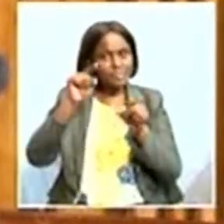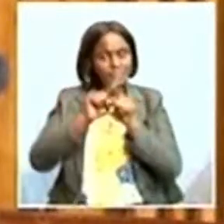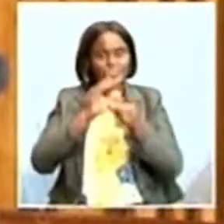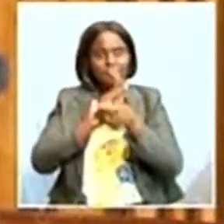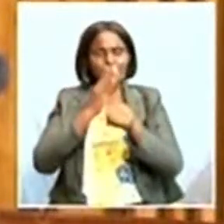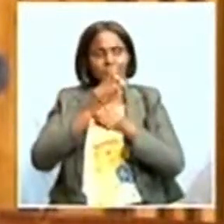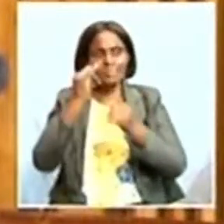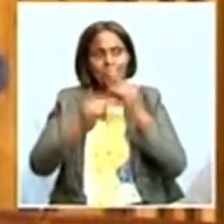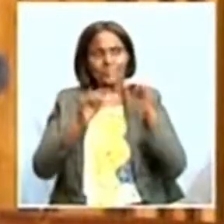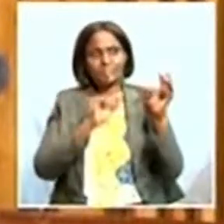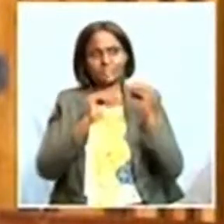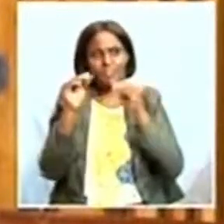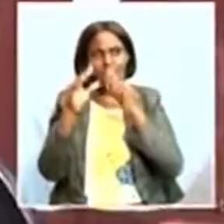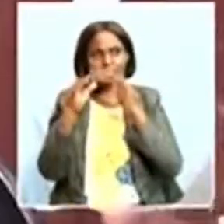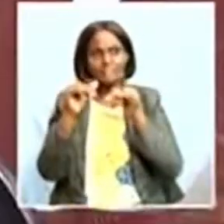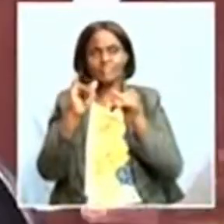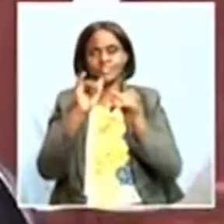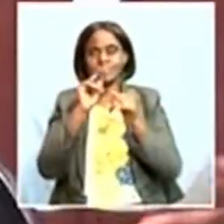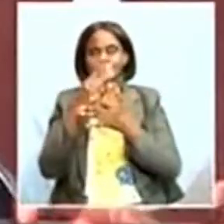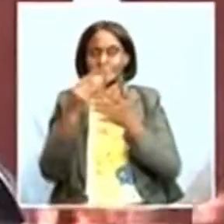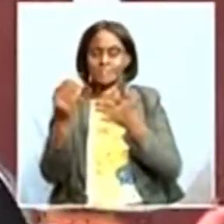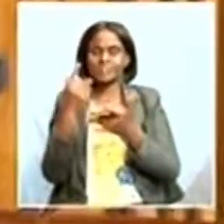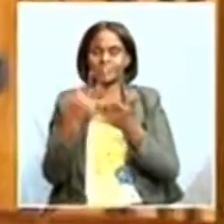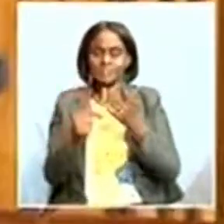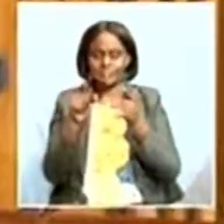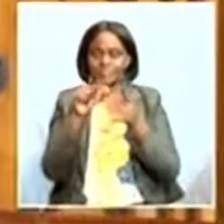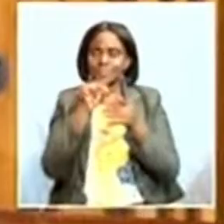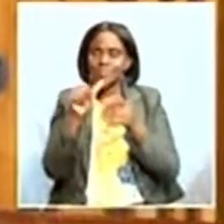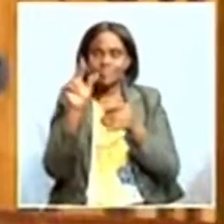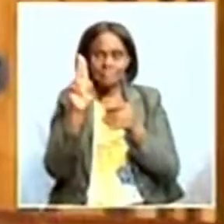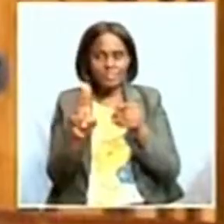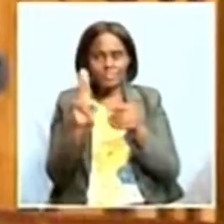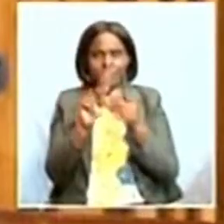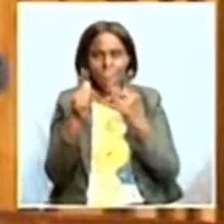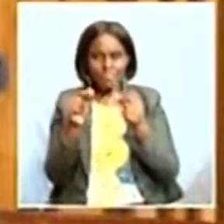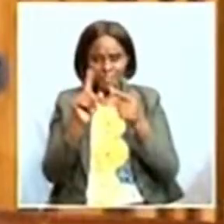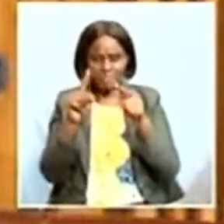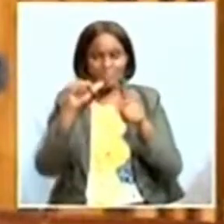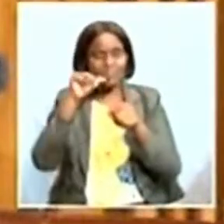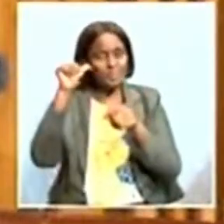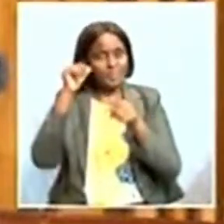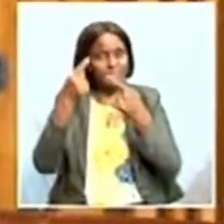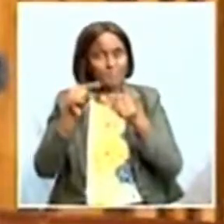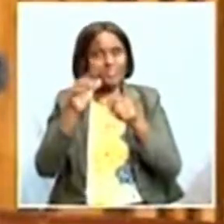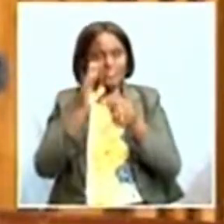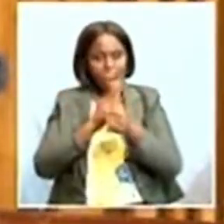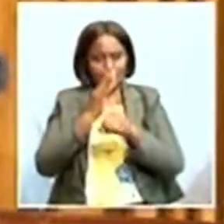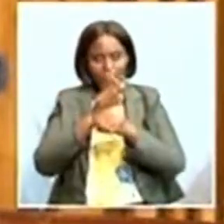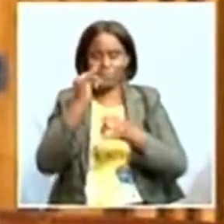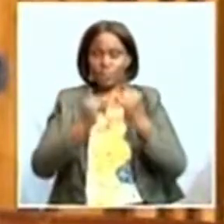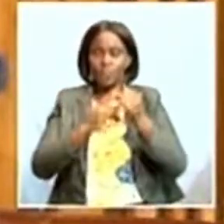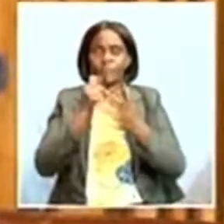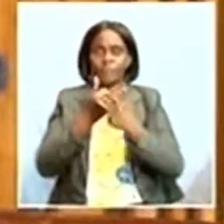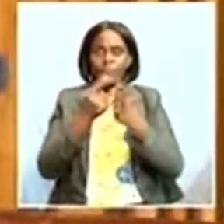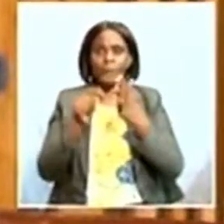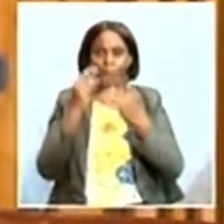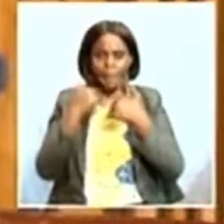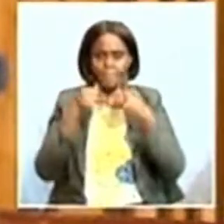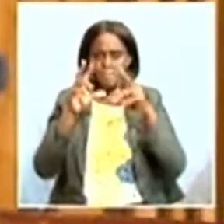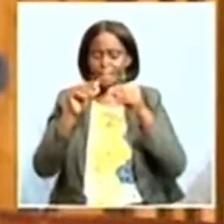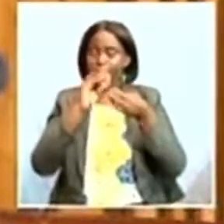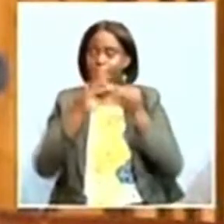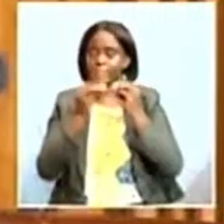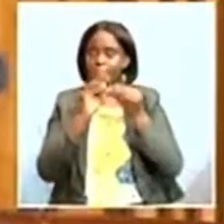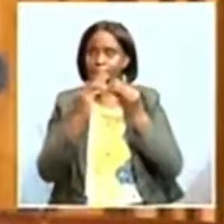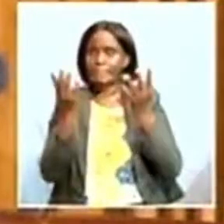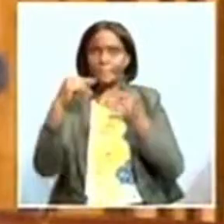adjourned. Of course, that is something that does not usually happen, but it happened yesterday. So after there not being no quorum, the